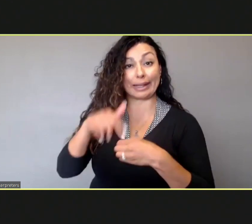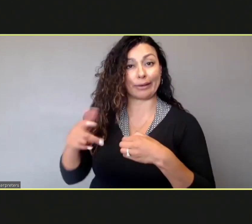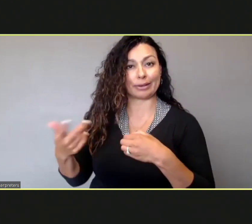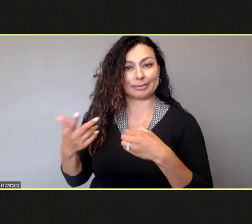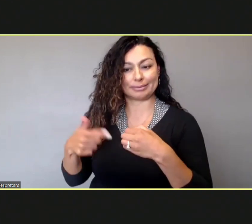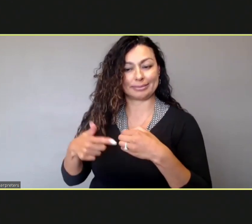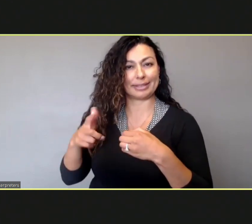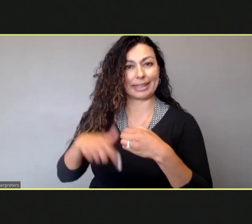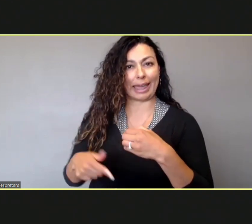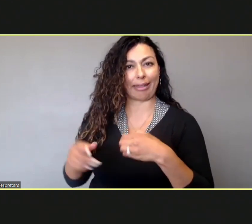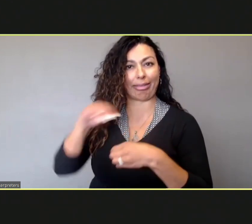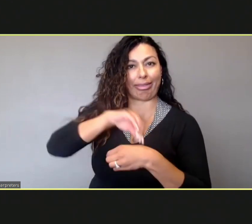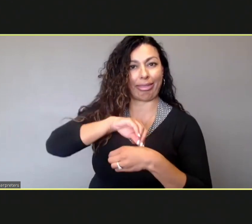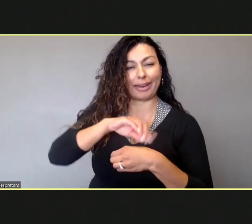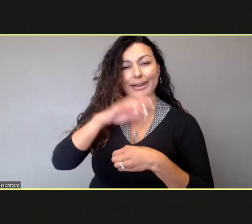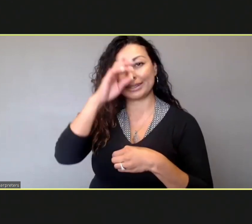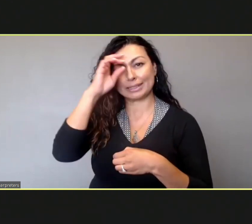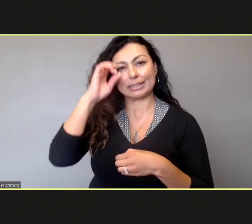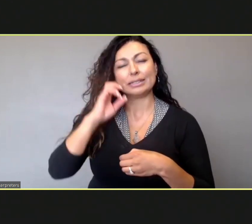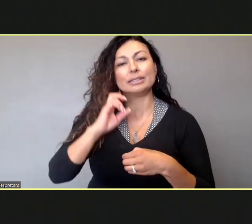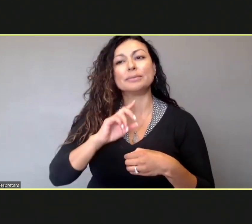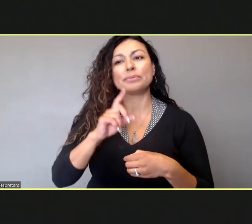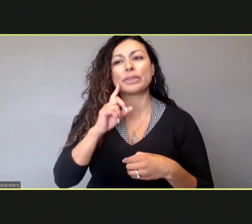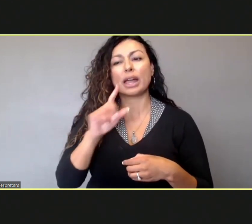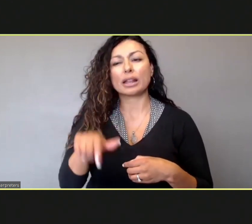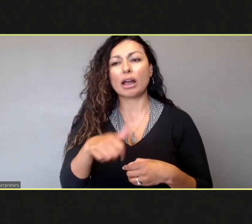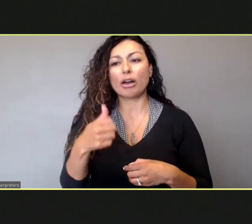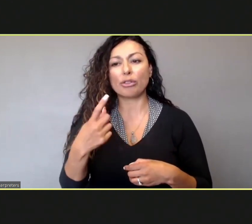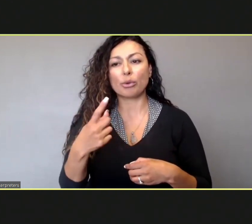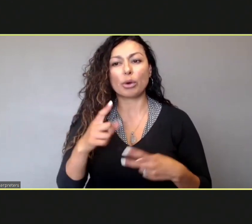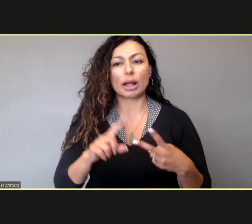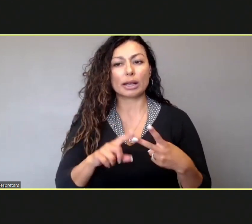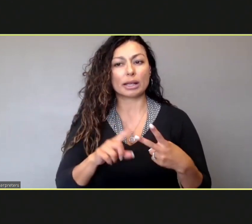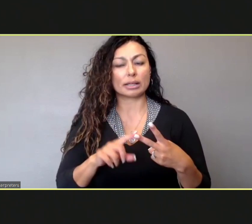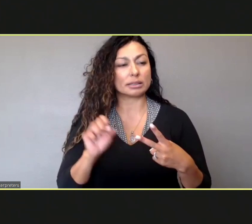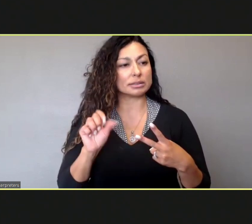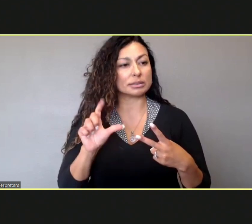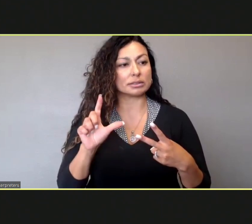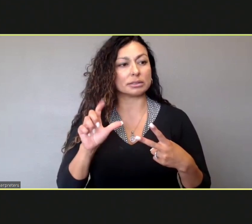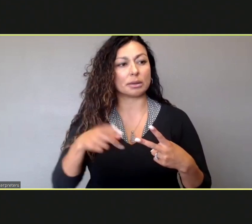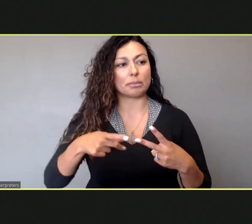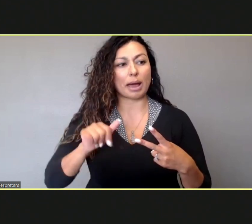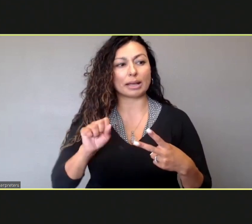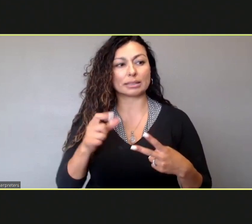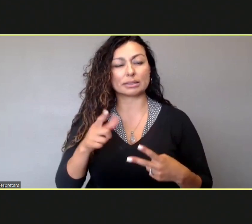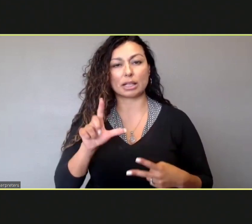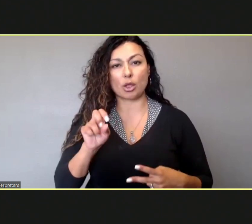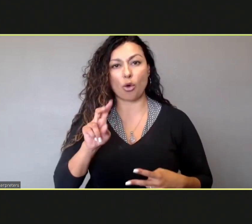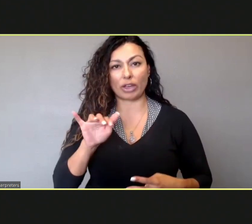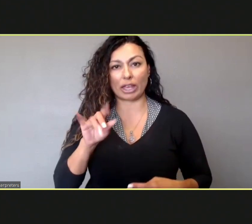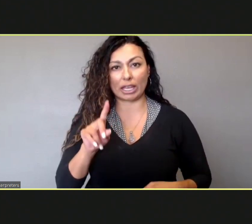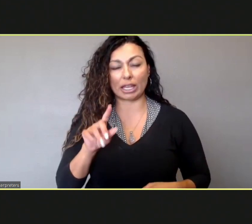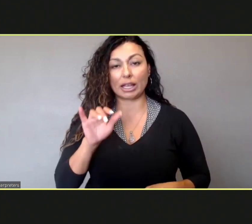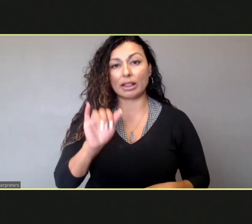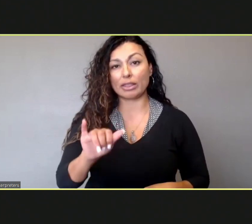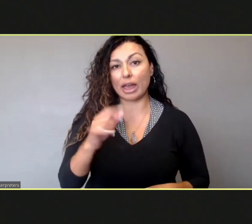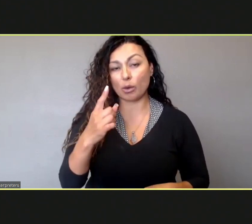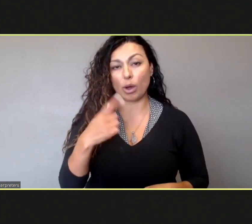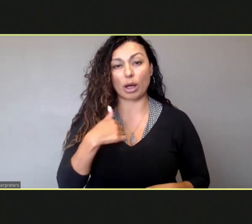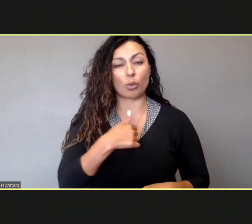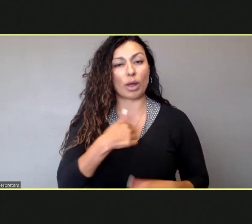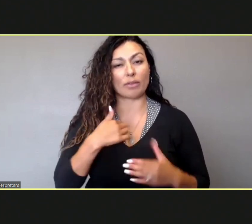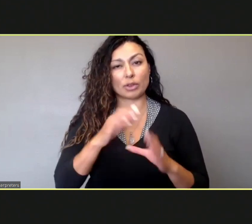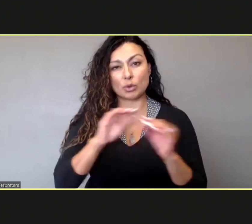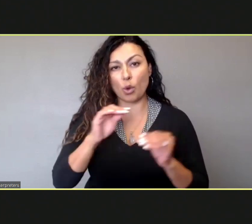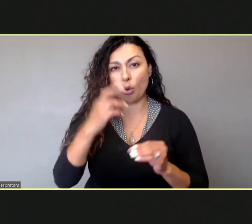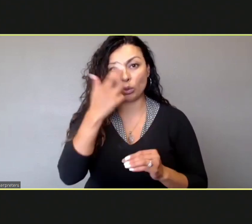sense. On the other hand, Paxlovid is an antiviral drug that we have no reason to believe